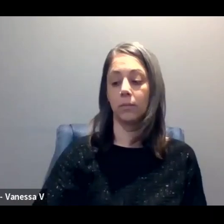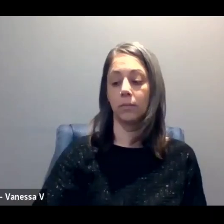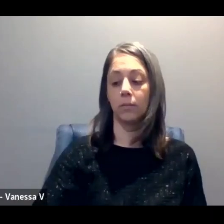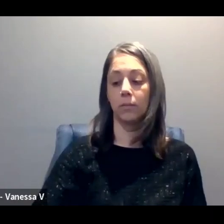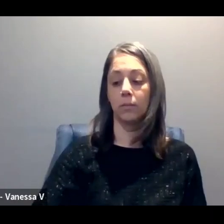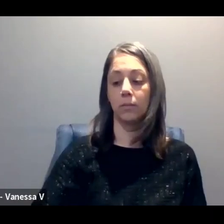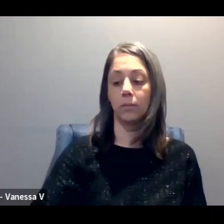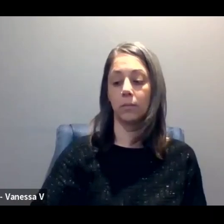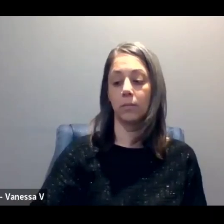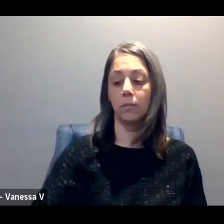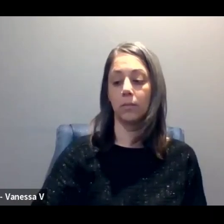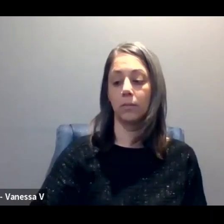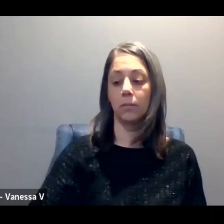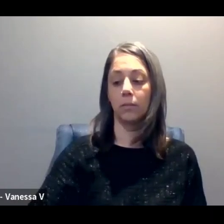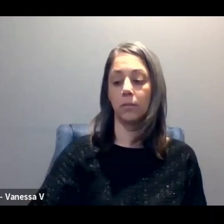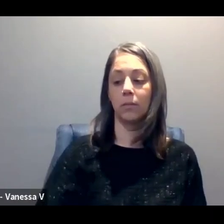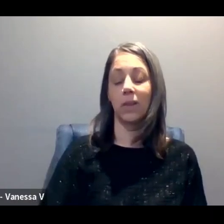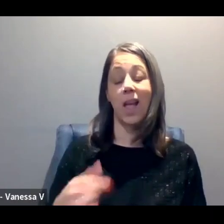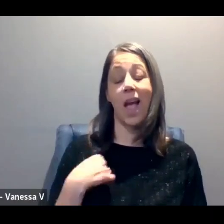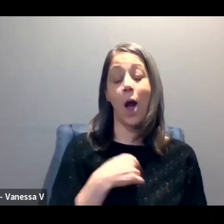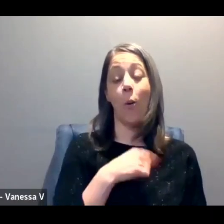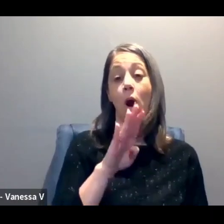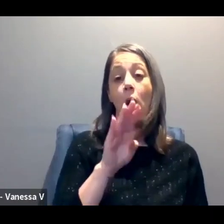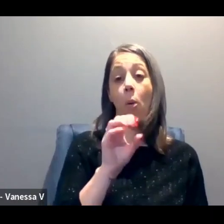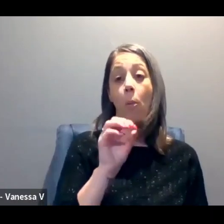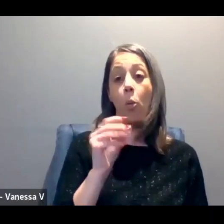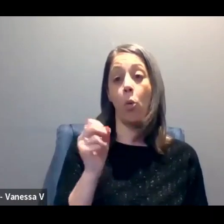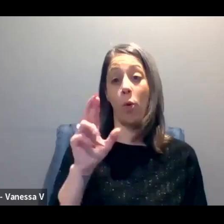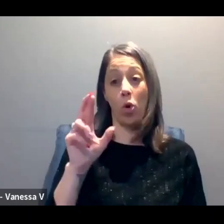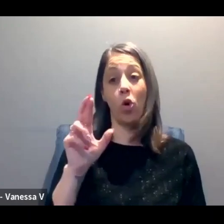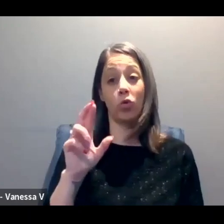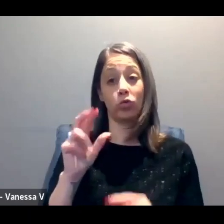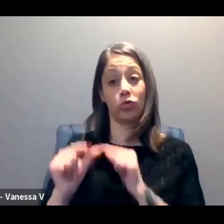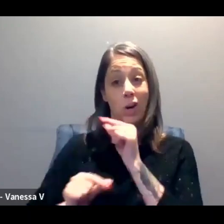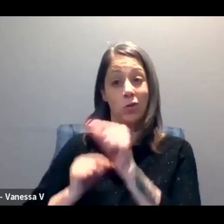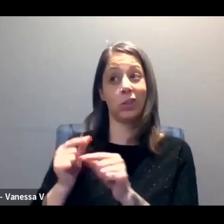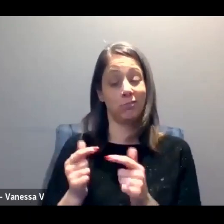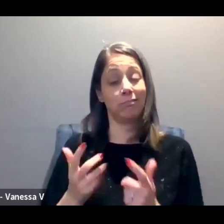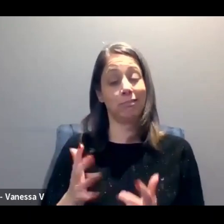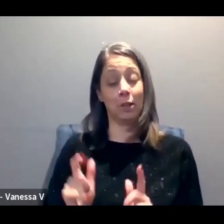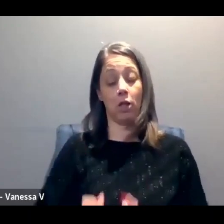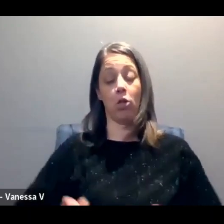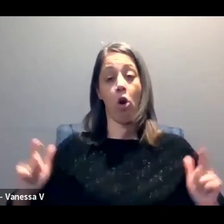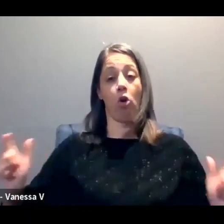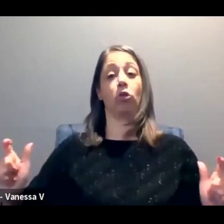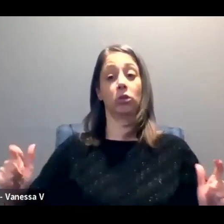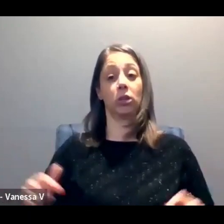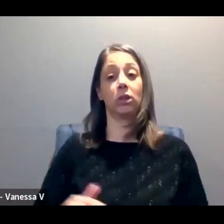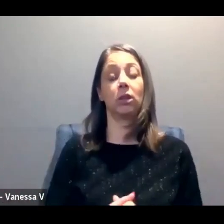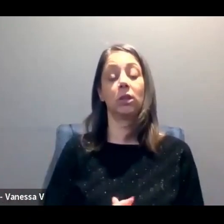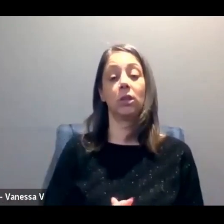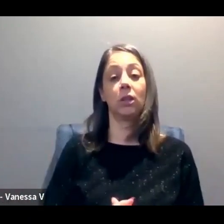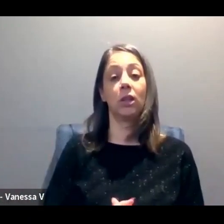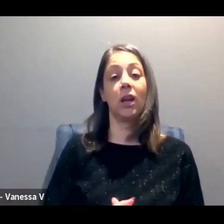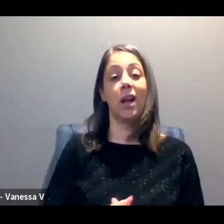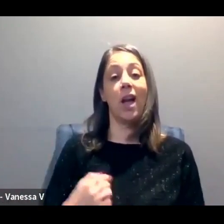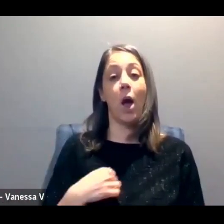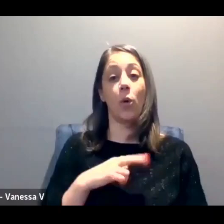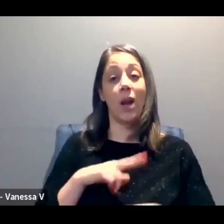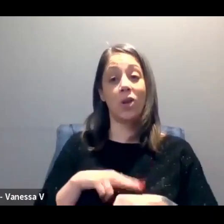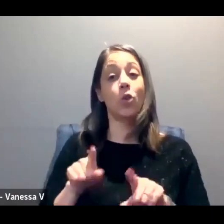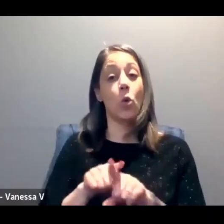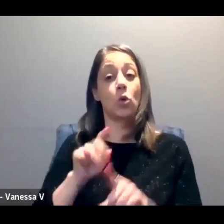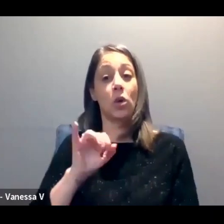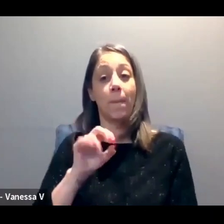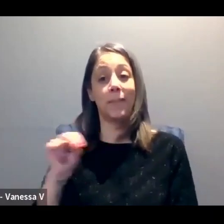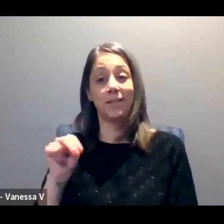generation is kind of unlike any other. It's pretty large. So we as a nation, but especially here in Minnesota, have not